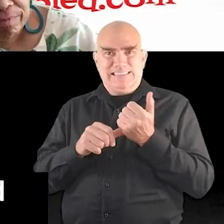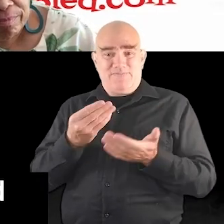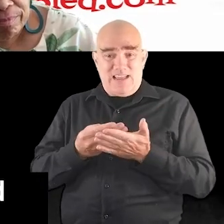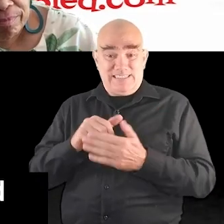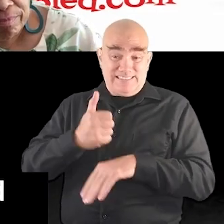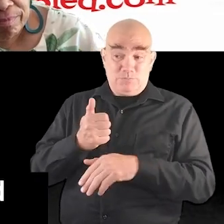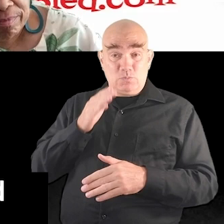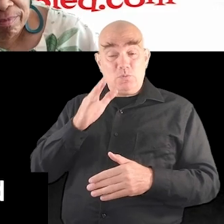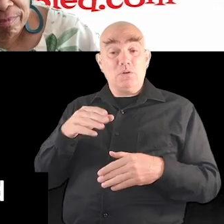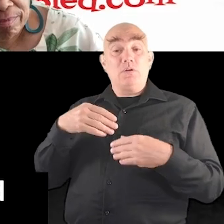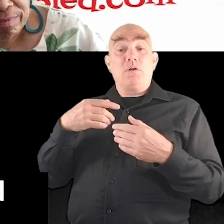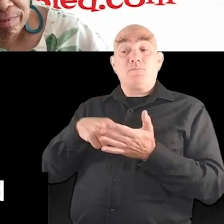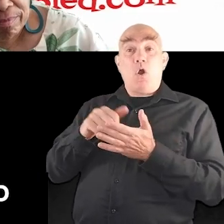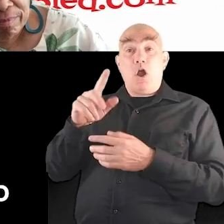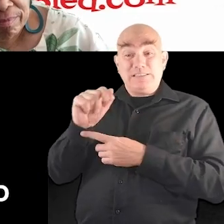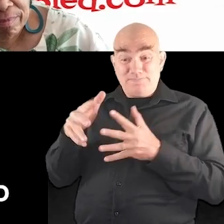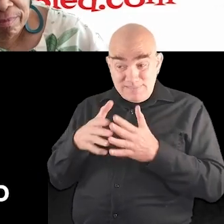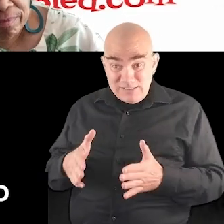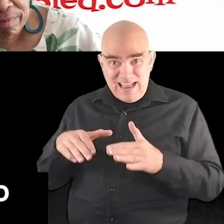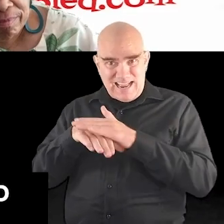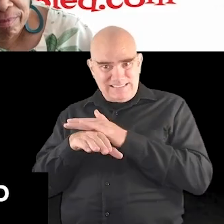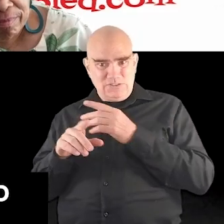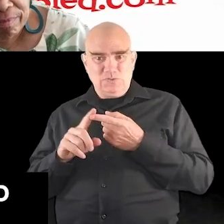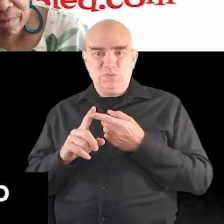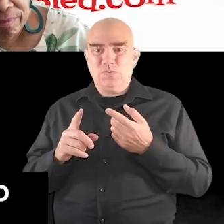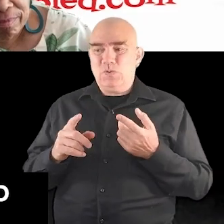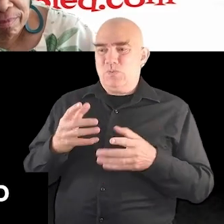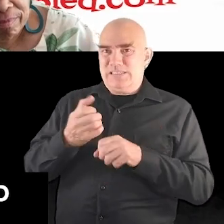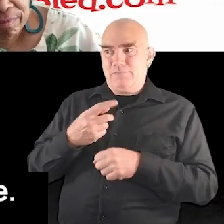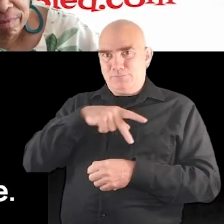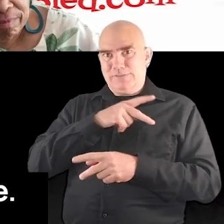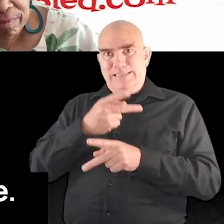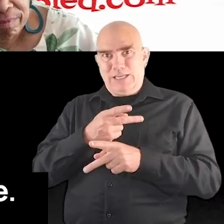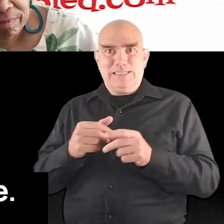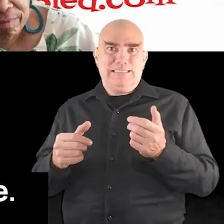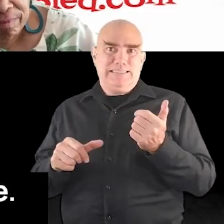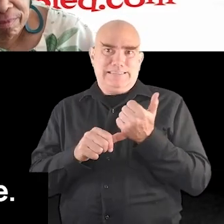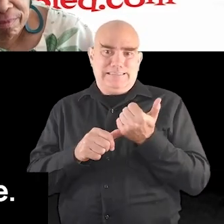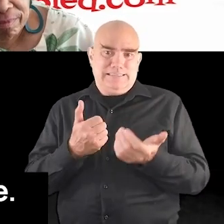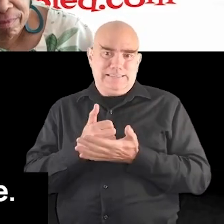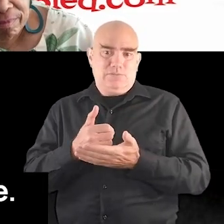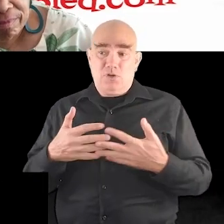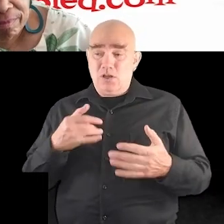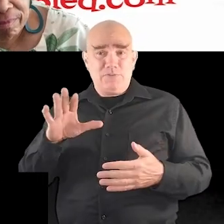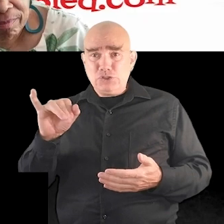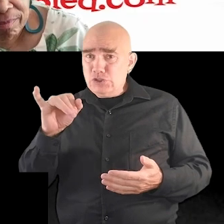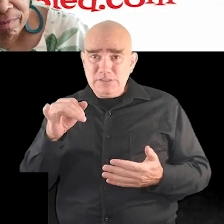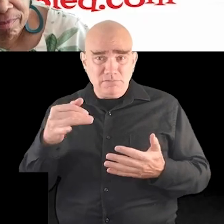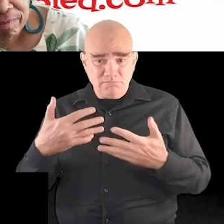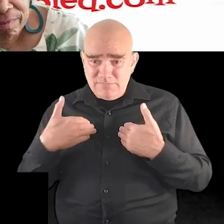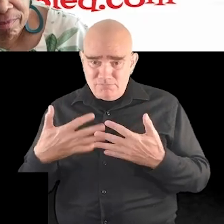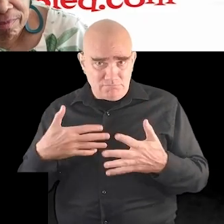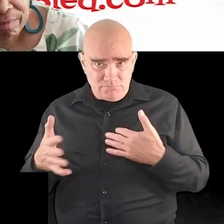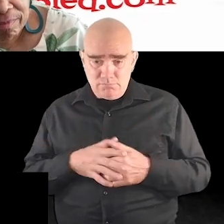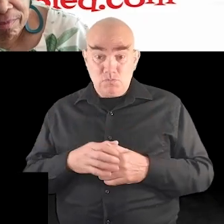fund established, which would afford all disabled Americans access to receive personal care assistance regardless of the